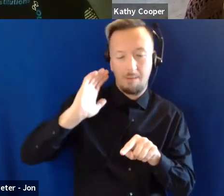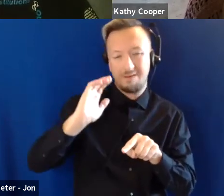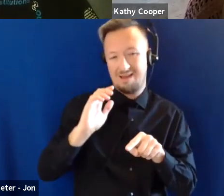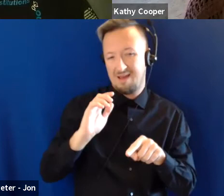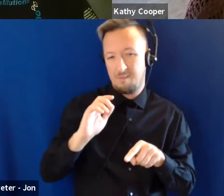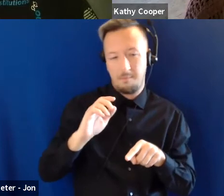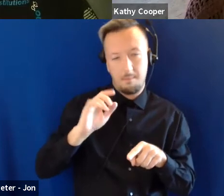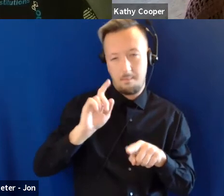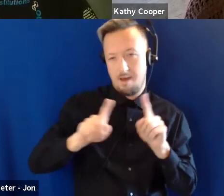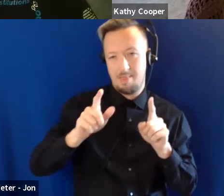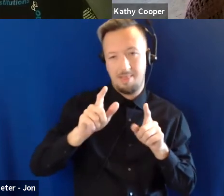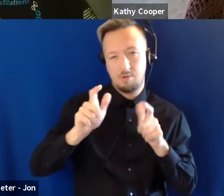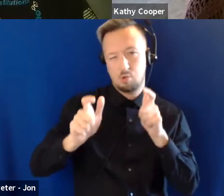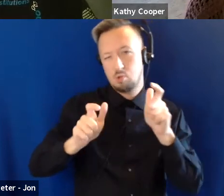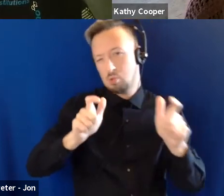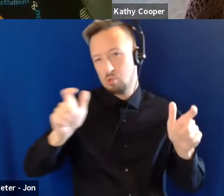is basically,